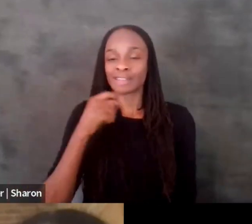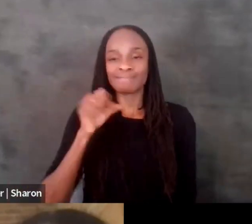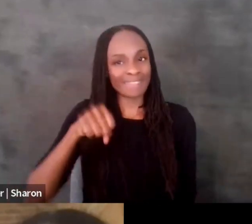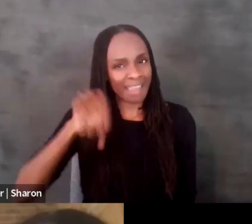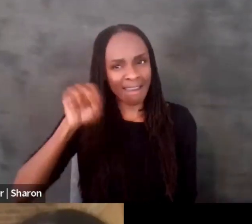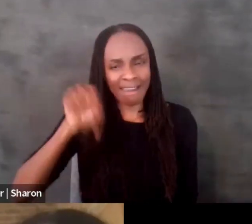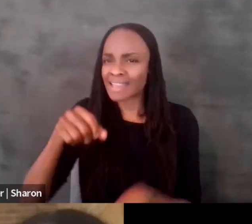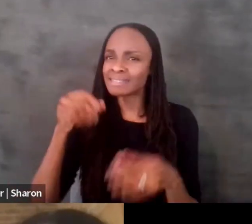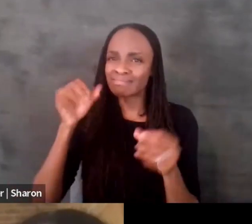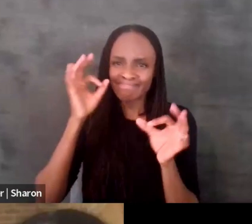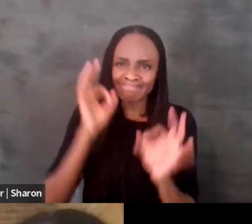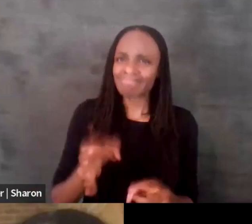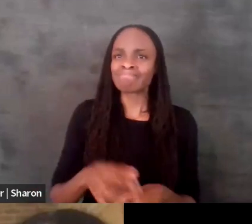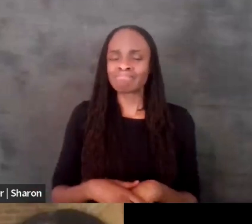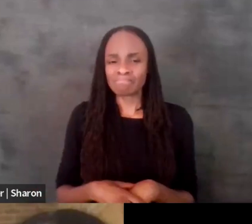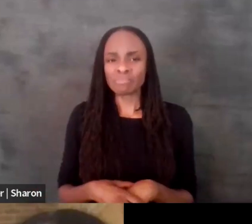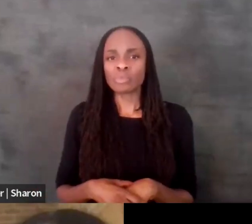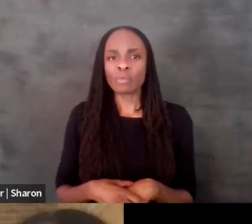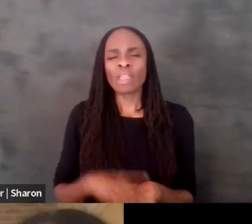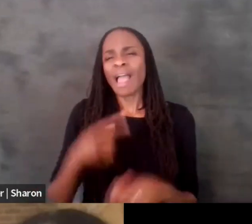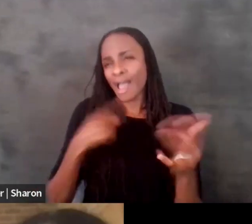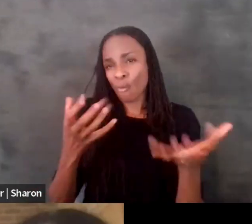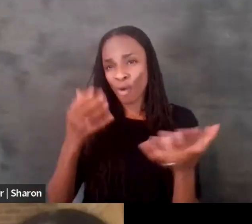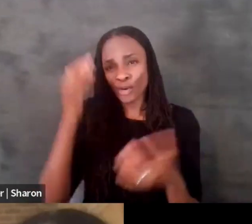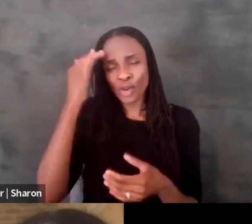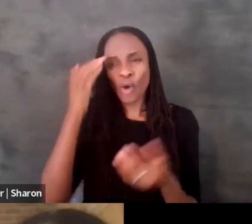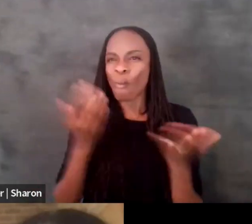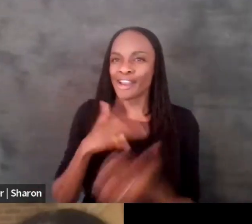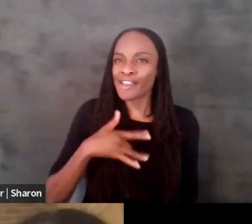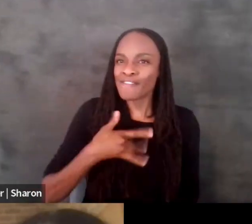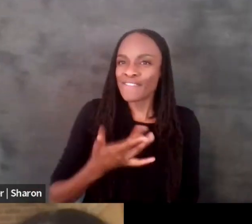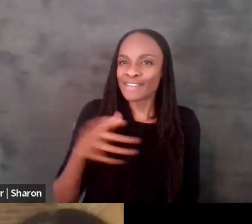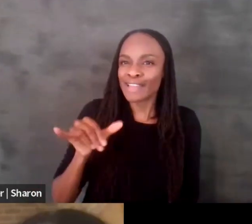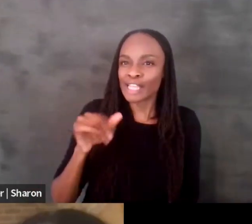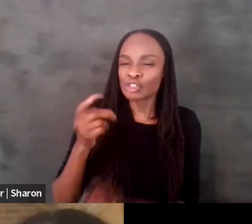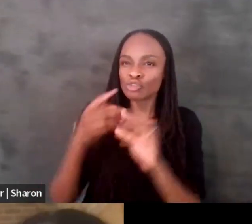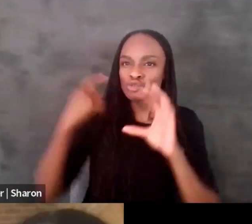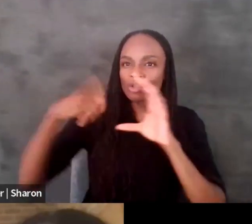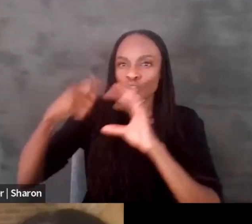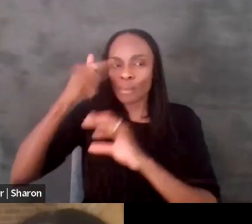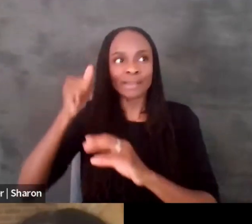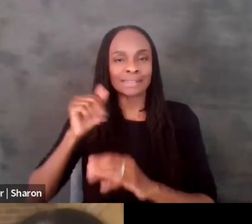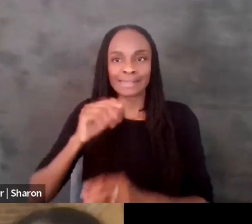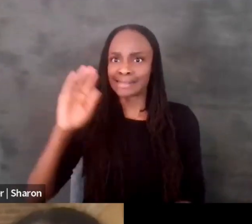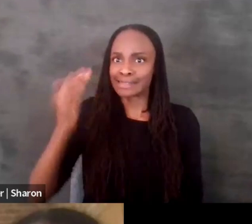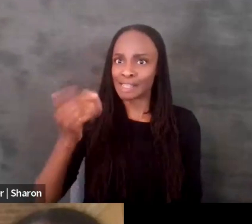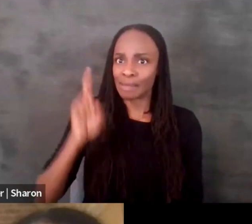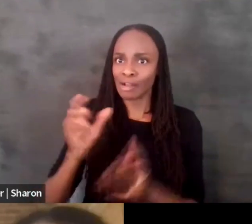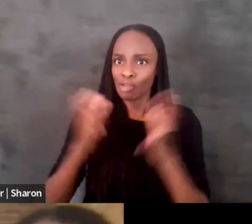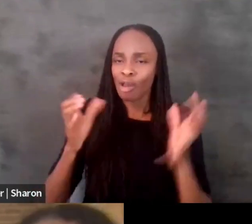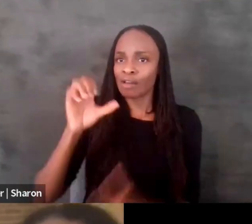to ask what it was like to shoot because it seems like it would take a lot of stamina. You